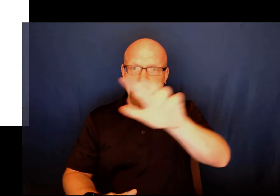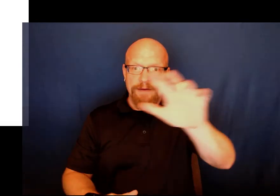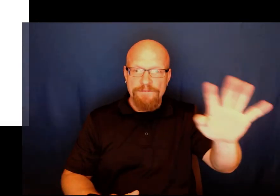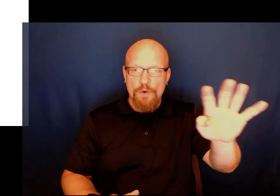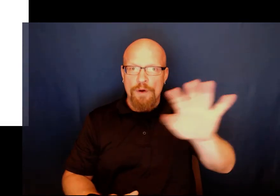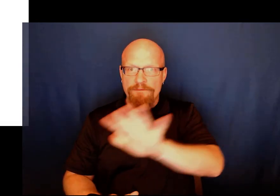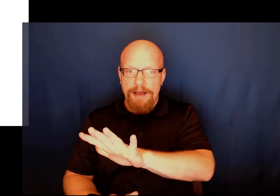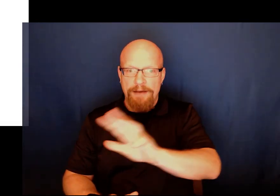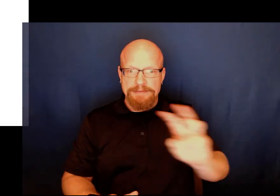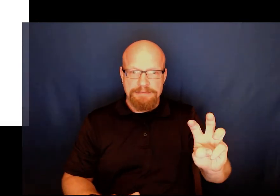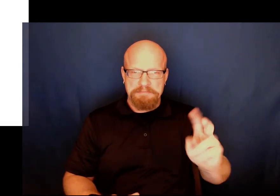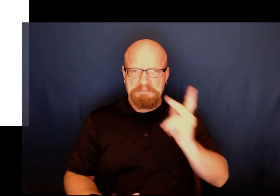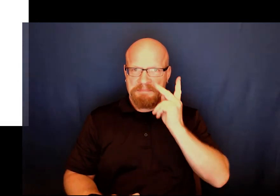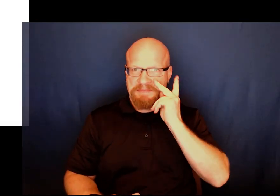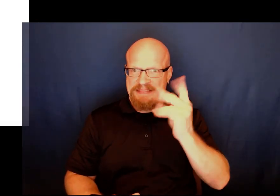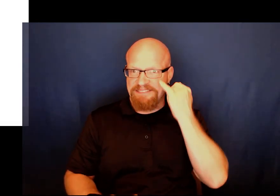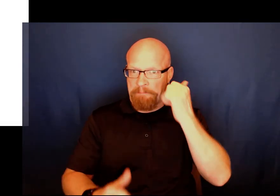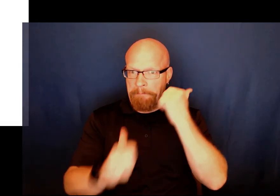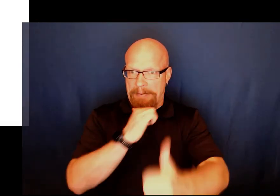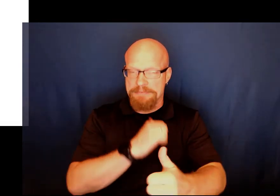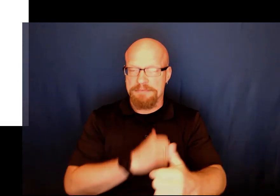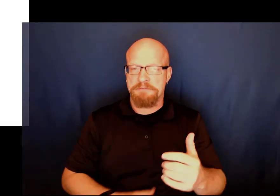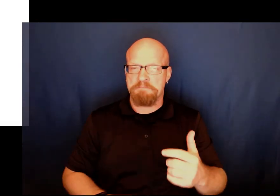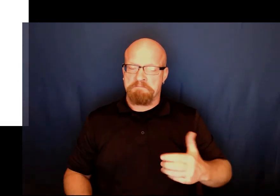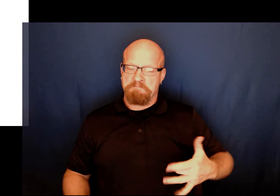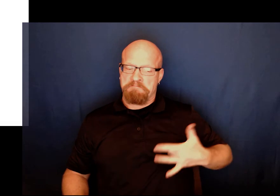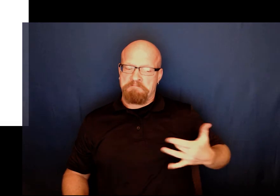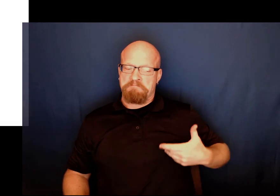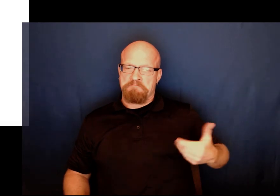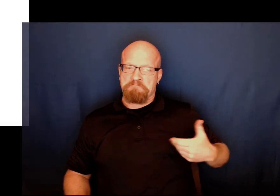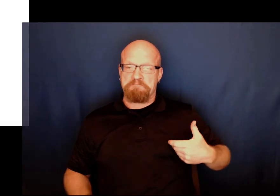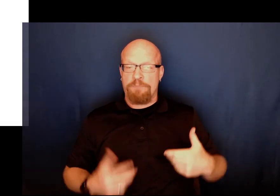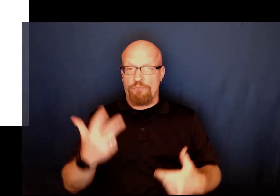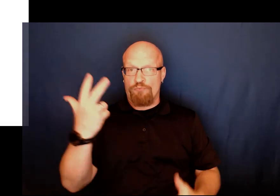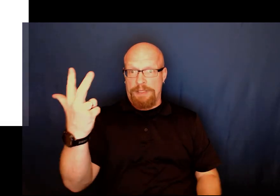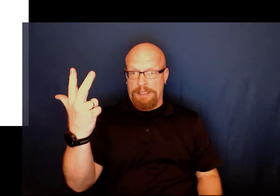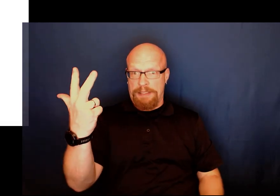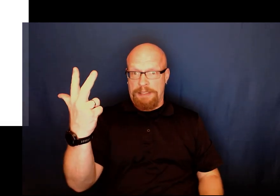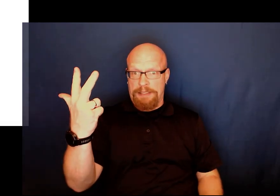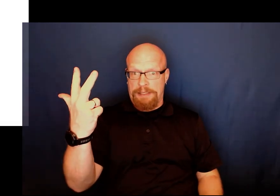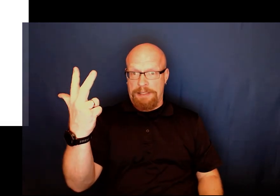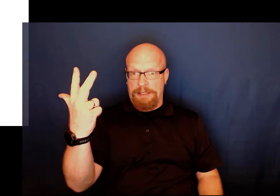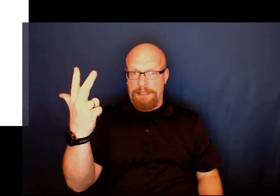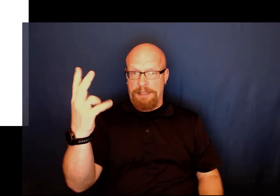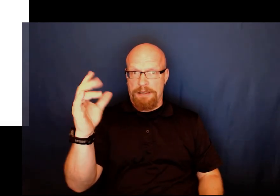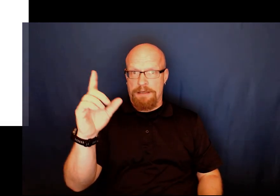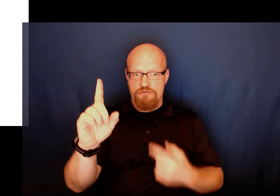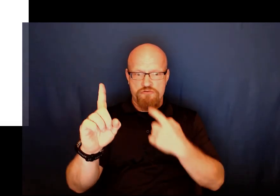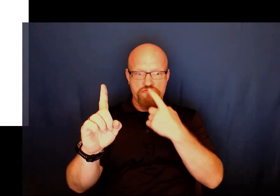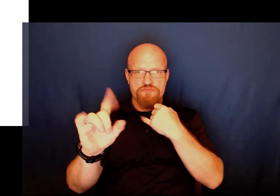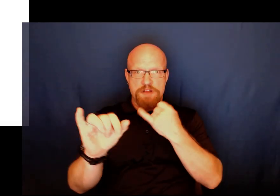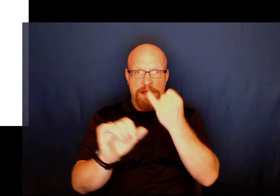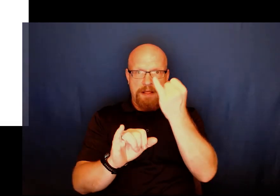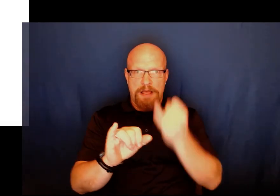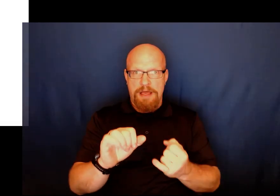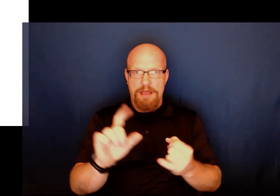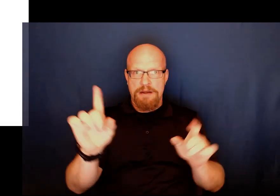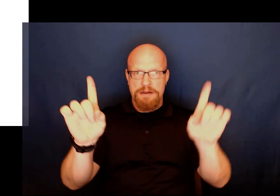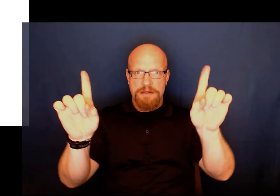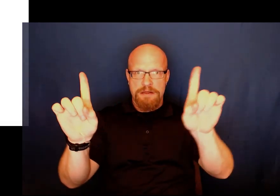For each graph, we'll see if it passes our vertical line test. Now I can look at number